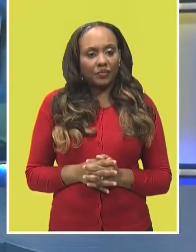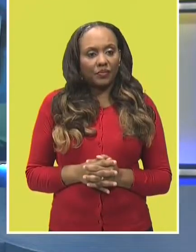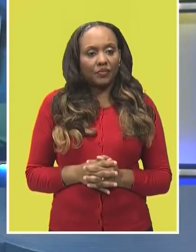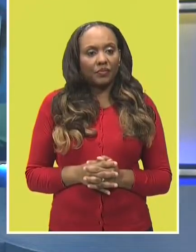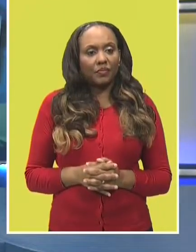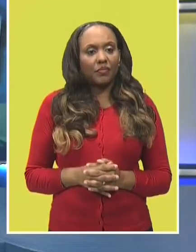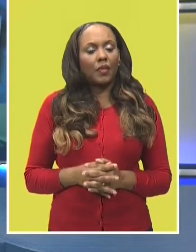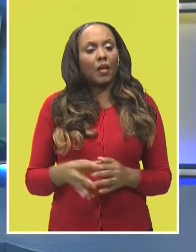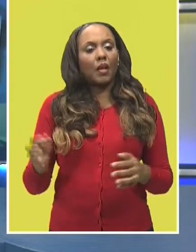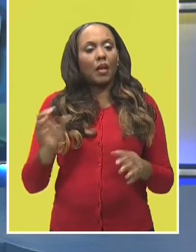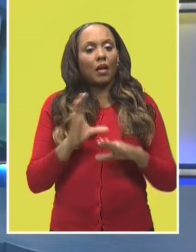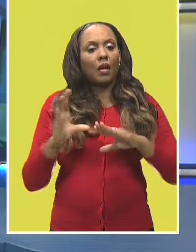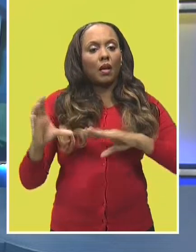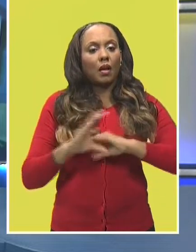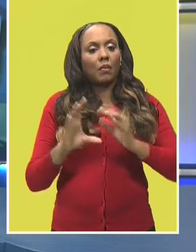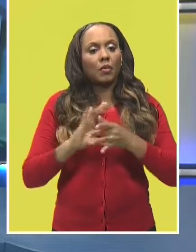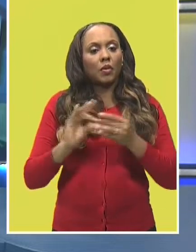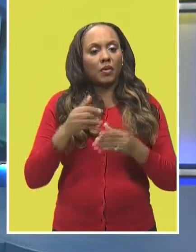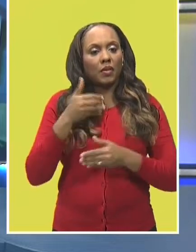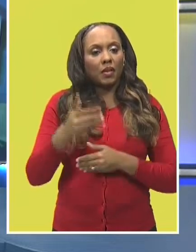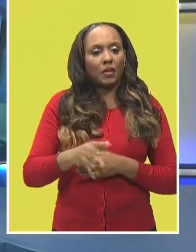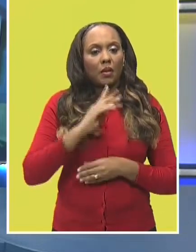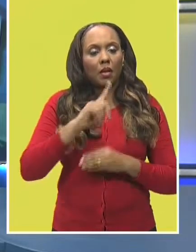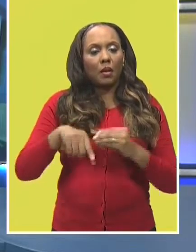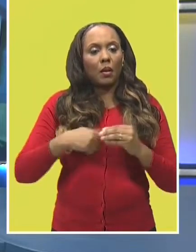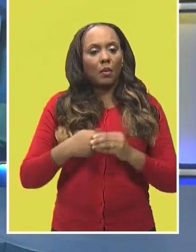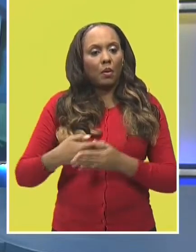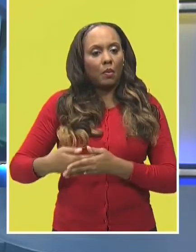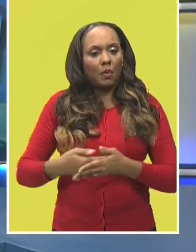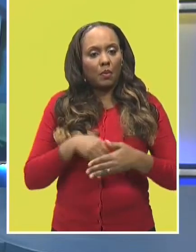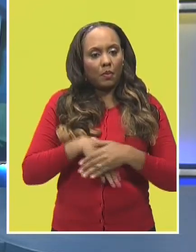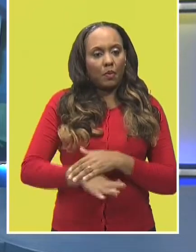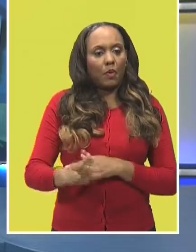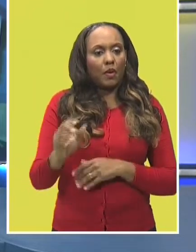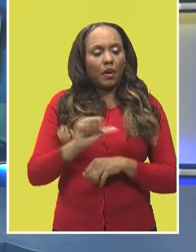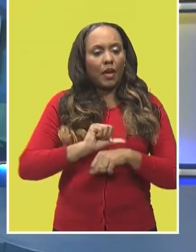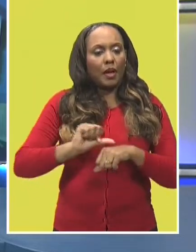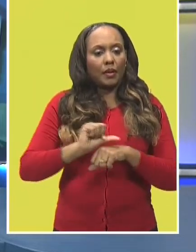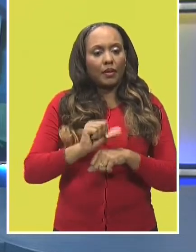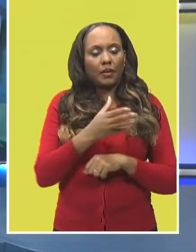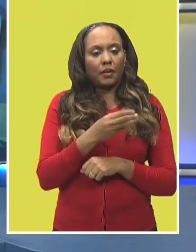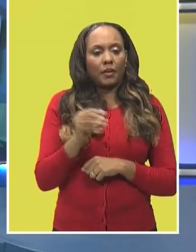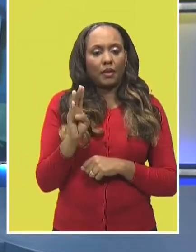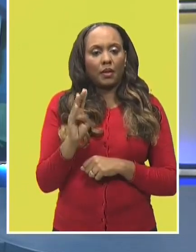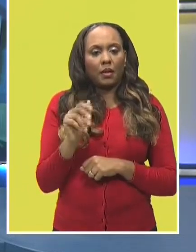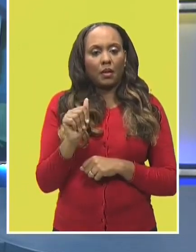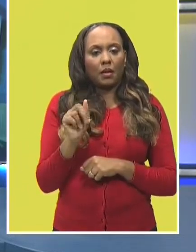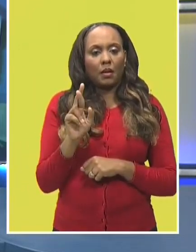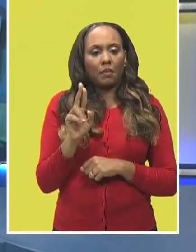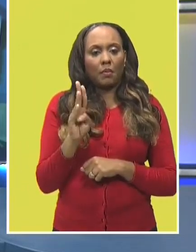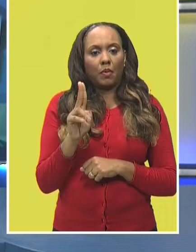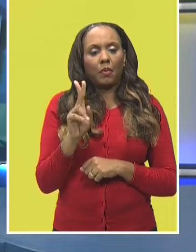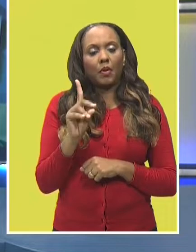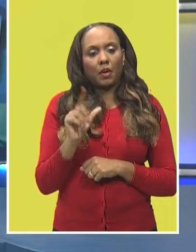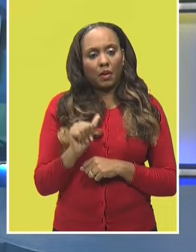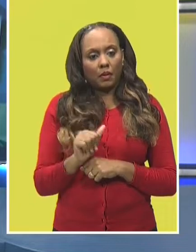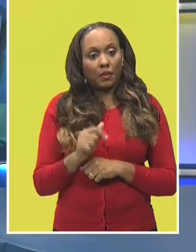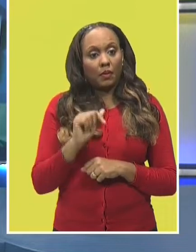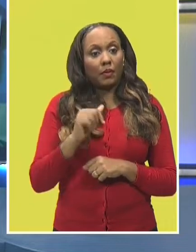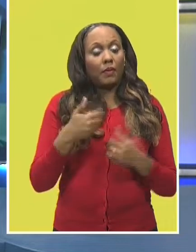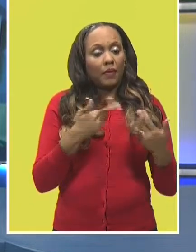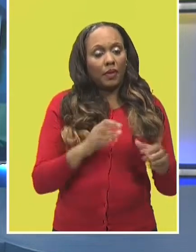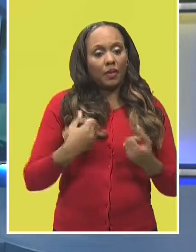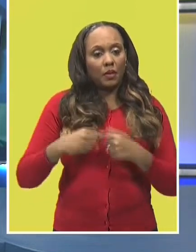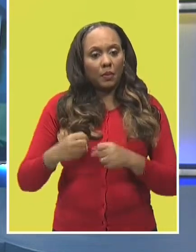And still to come in news from the region, an increase in babies born prematurely in Antigua and Barbuda. Then a bit later in sports, the